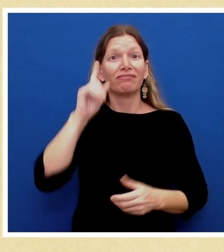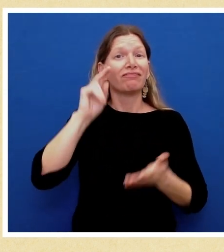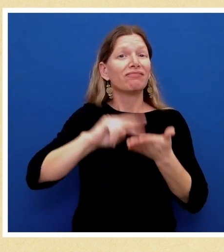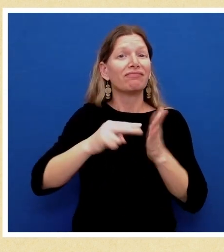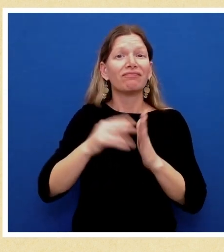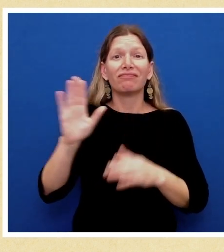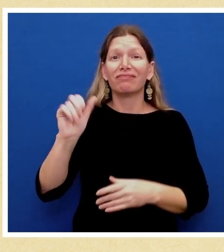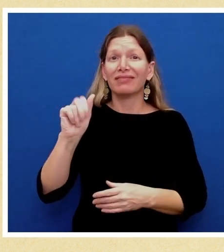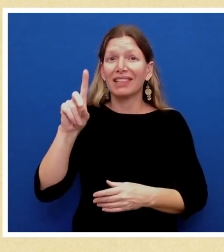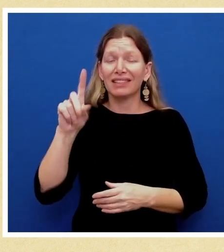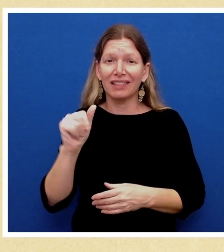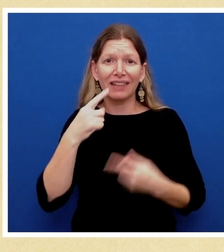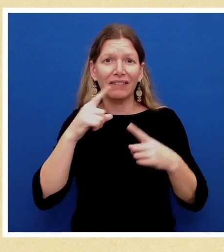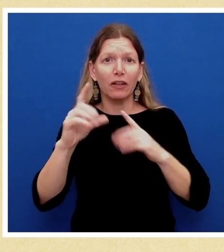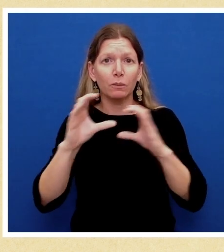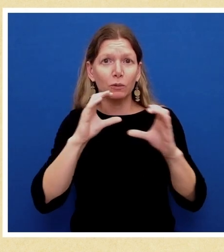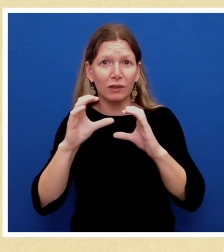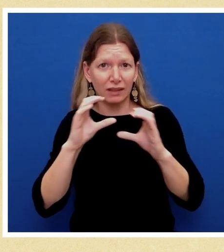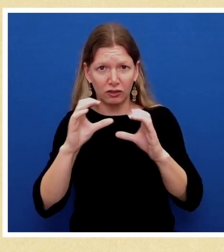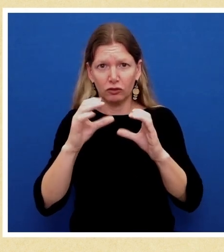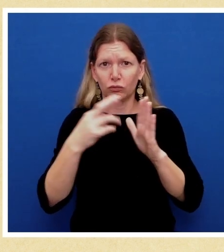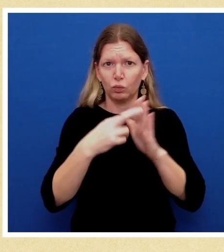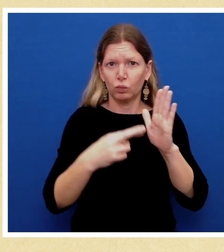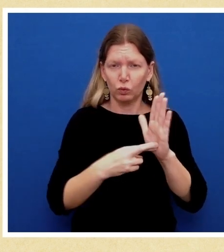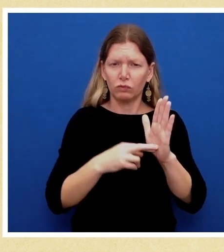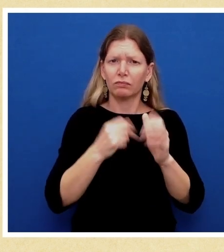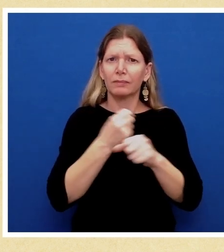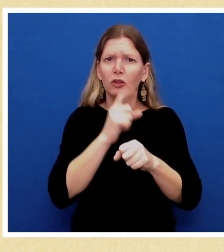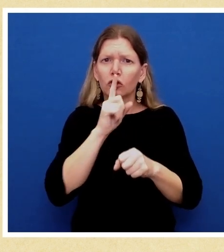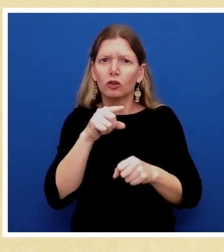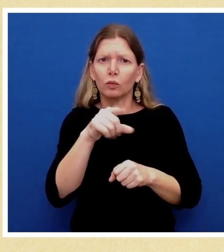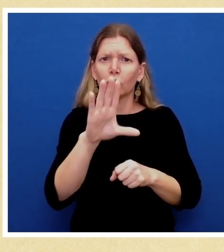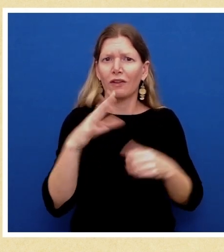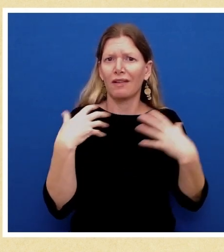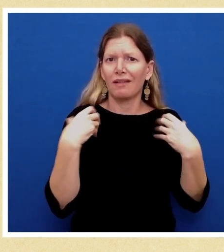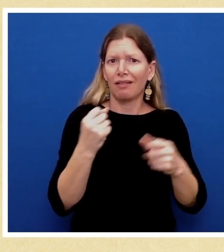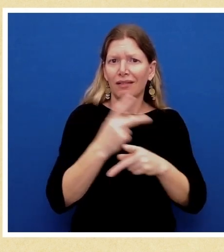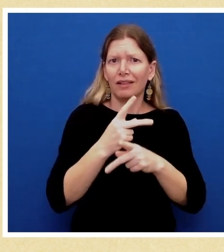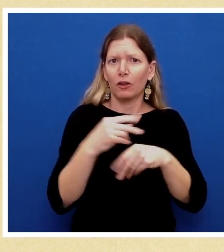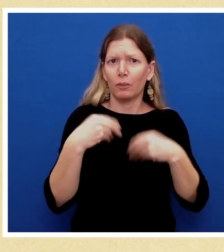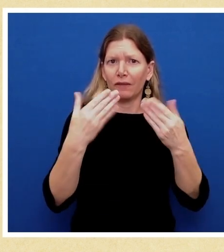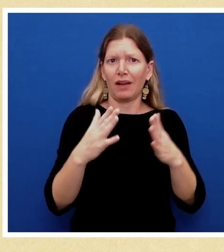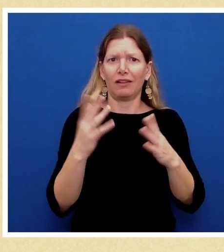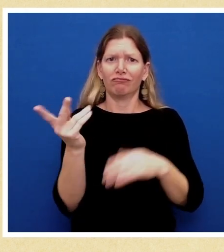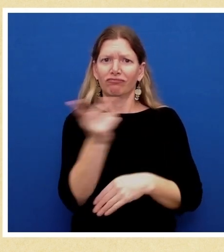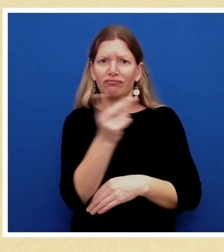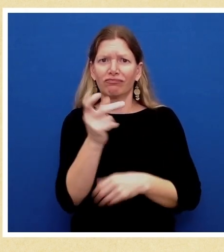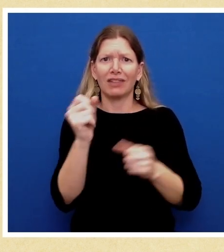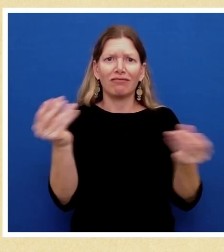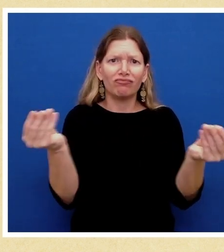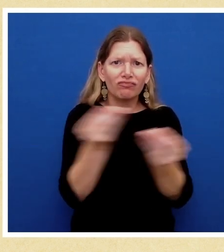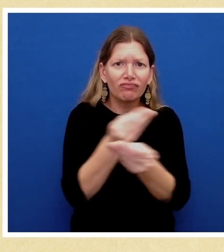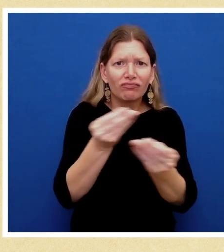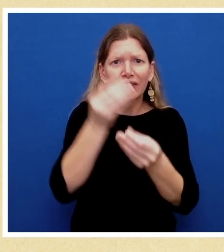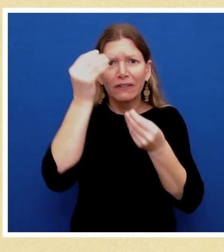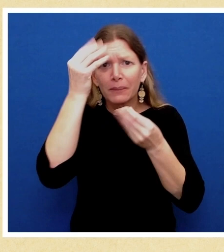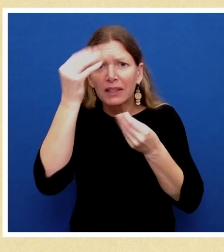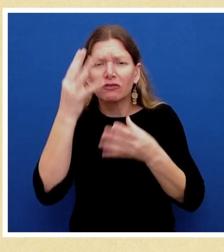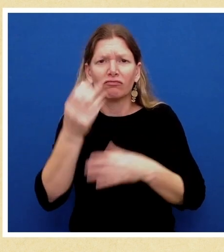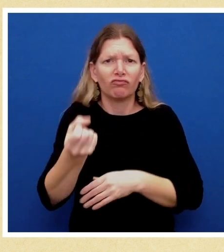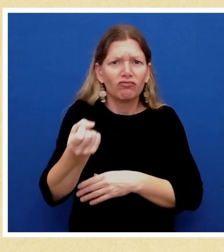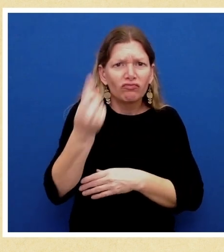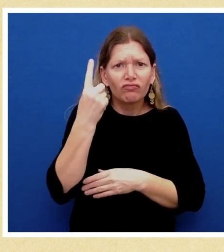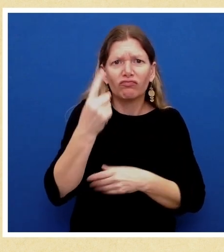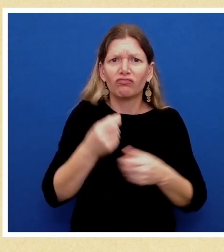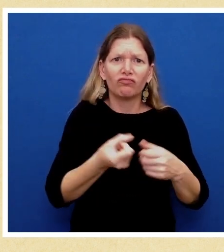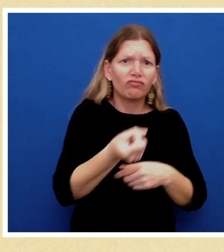ADA. The purpose of the ADA's effective communication rules is to ensure that you and your healthcare provider can exchange